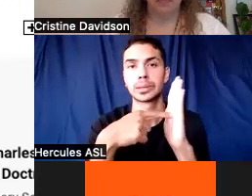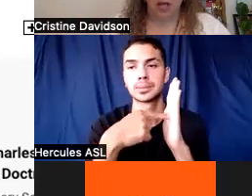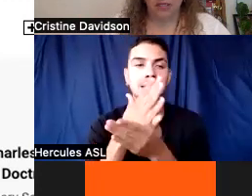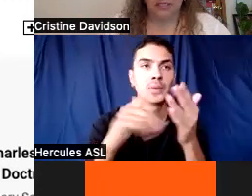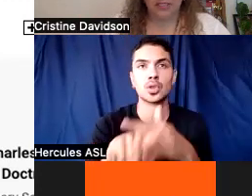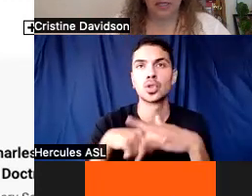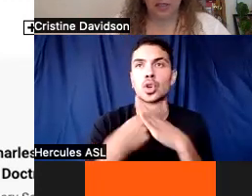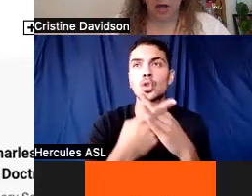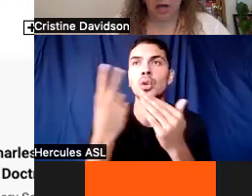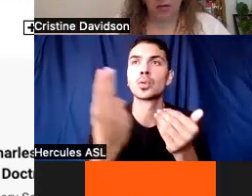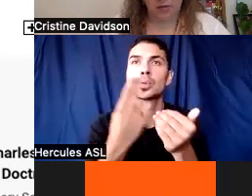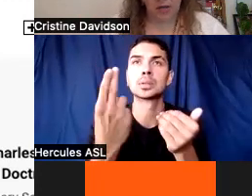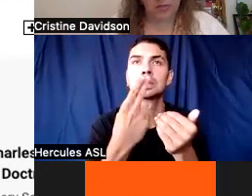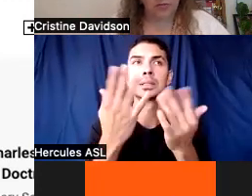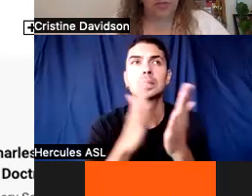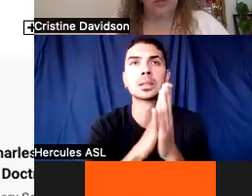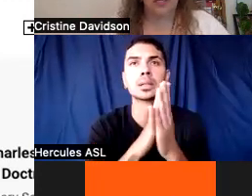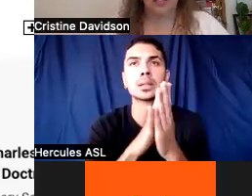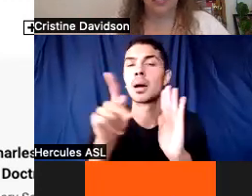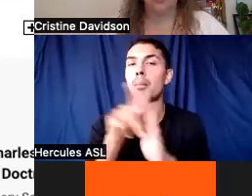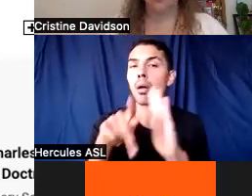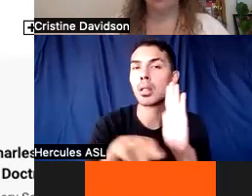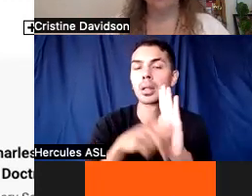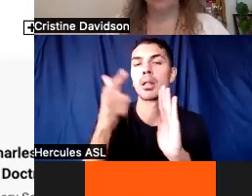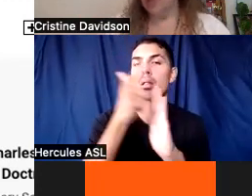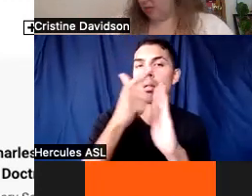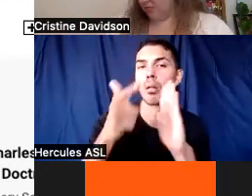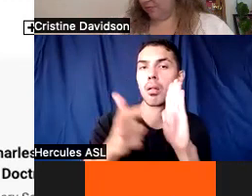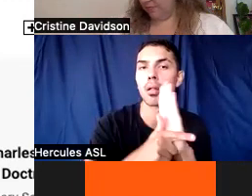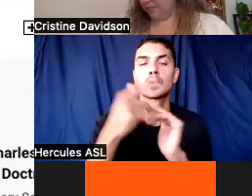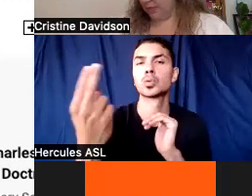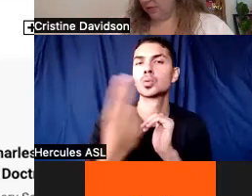using policy and law, but also using a sort of